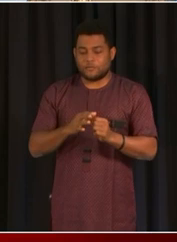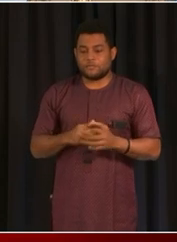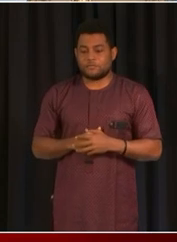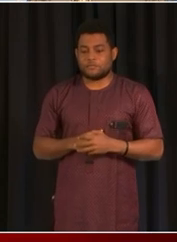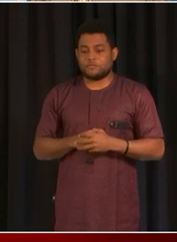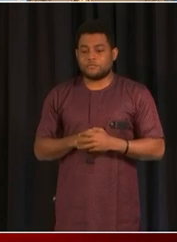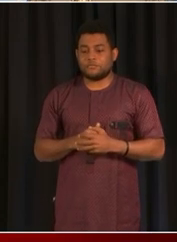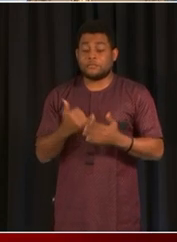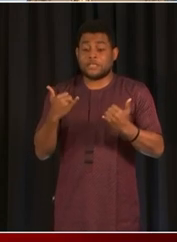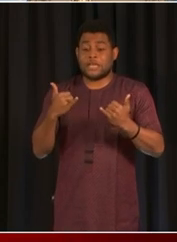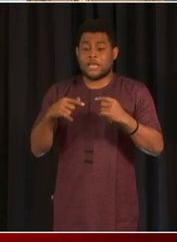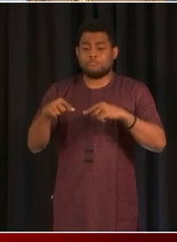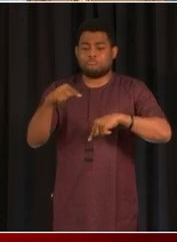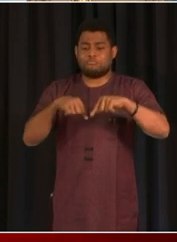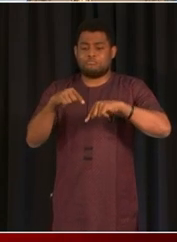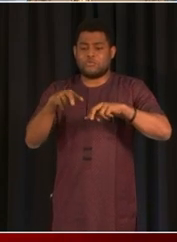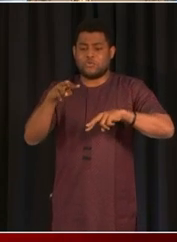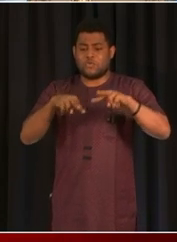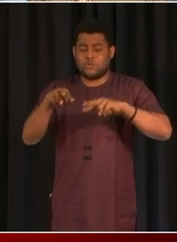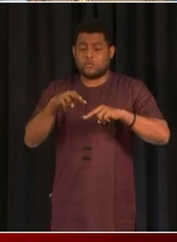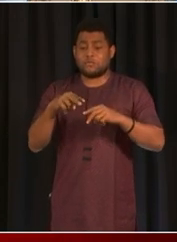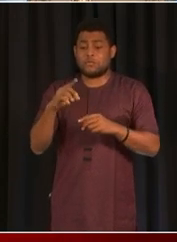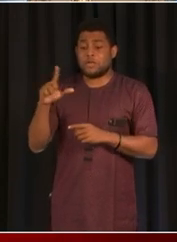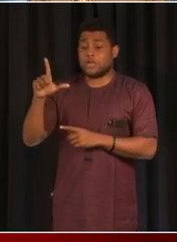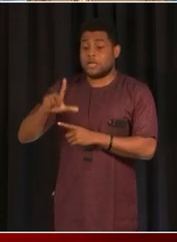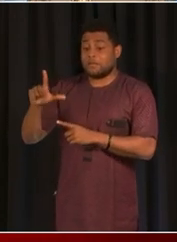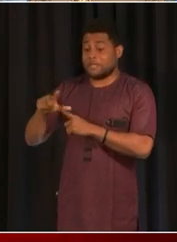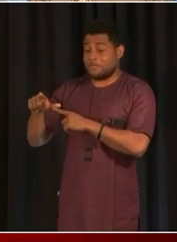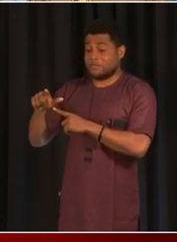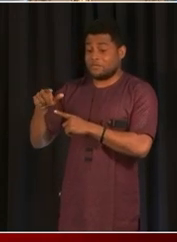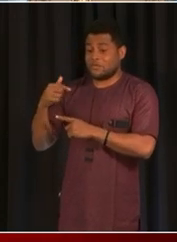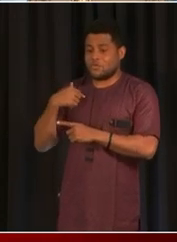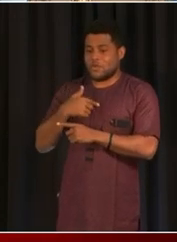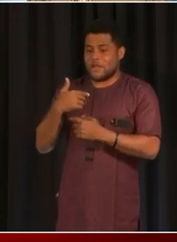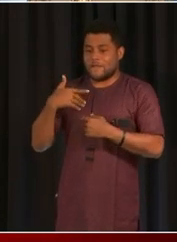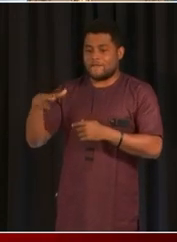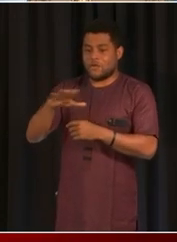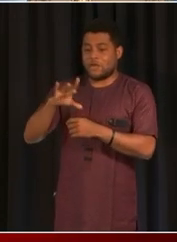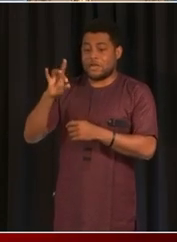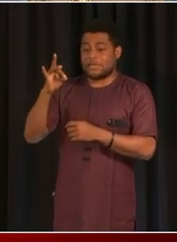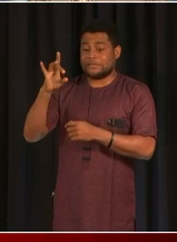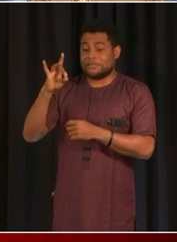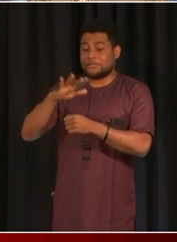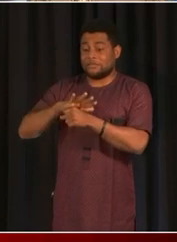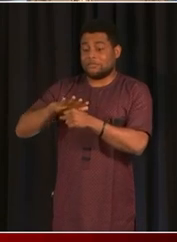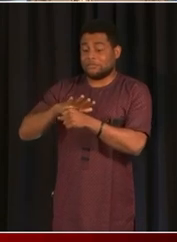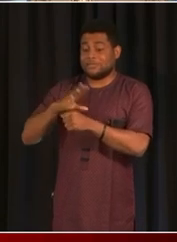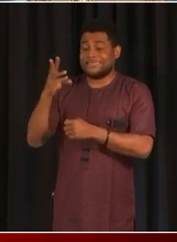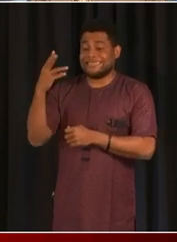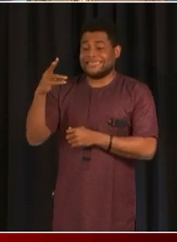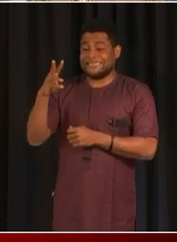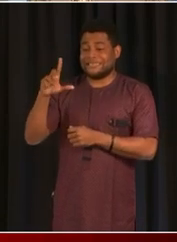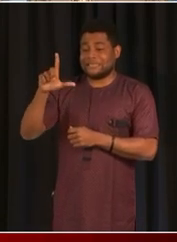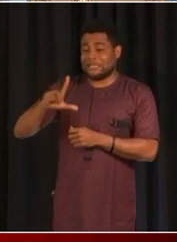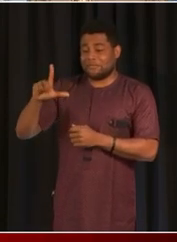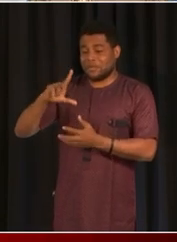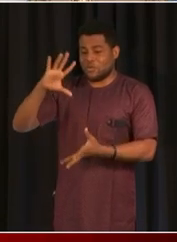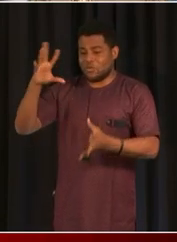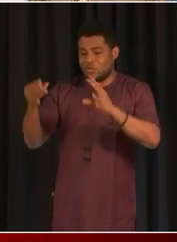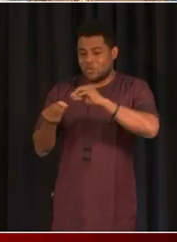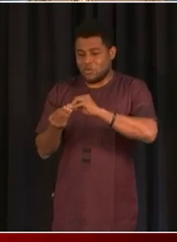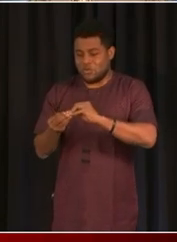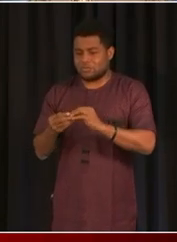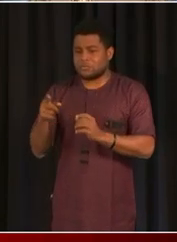library locations, by the way, in all 8 wards at 16 libraries. We also want